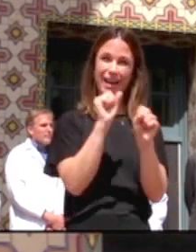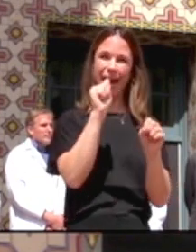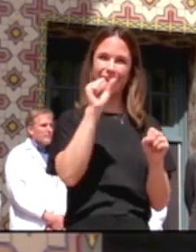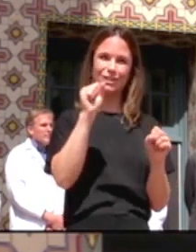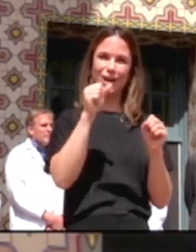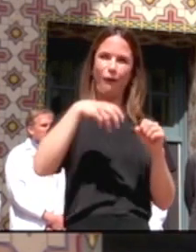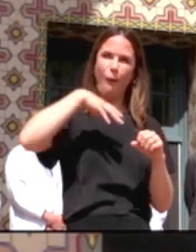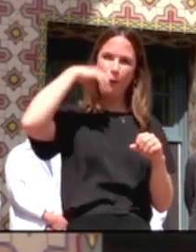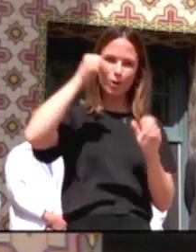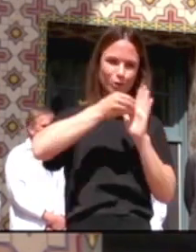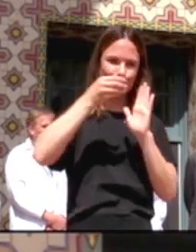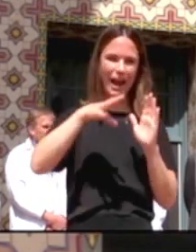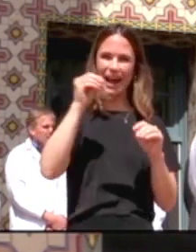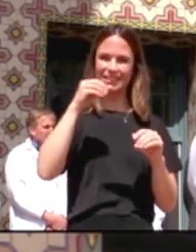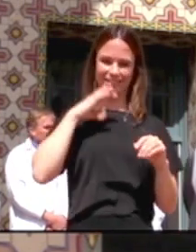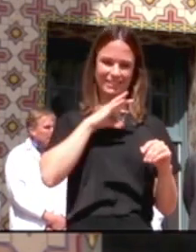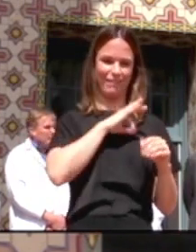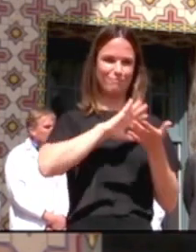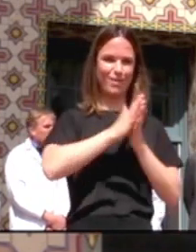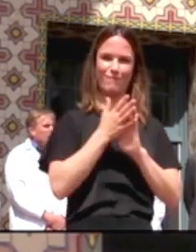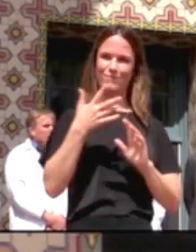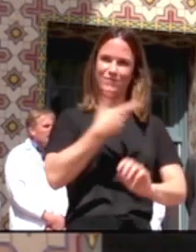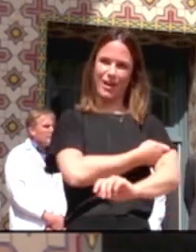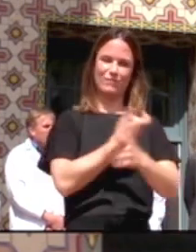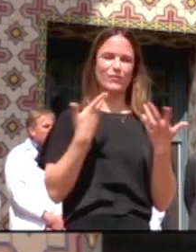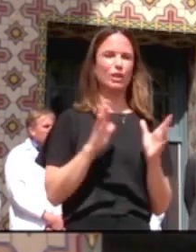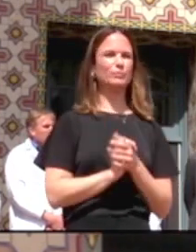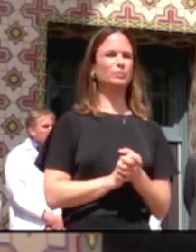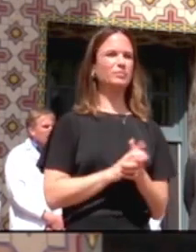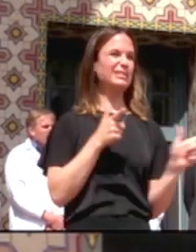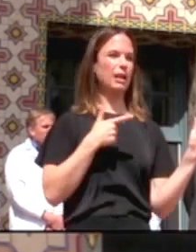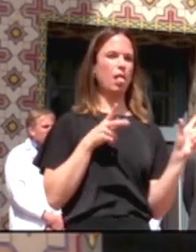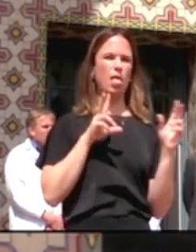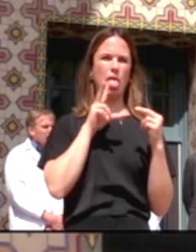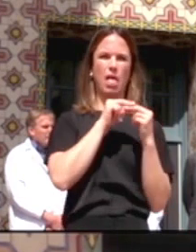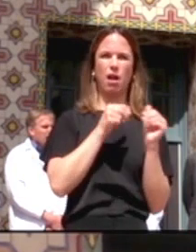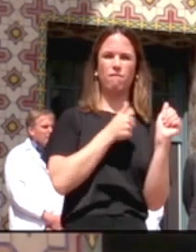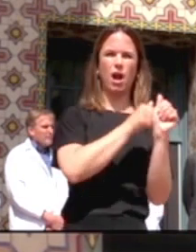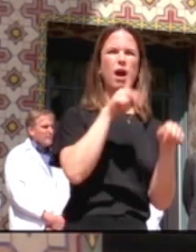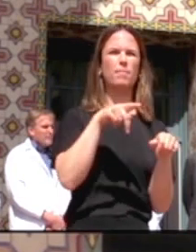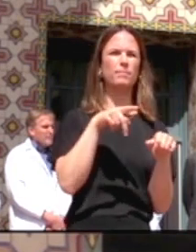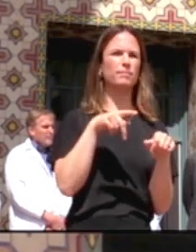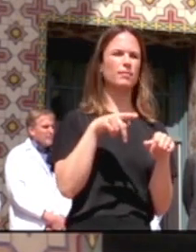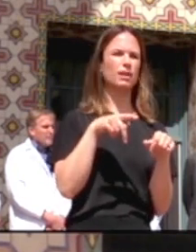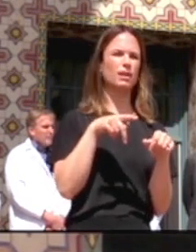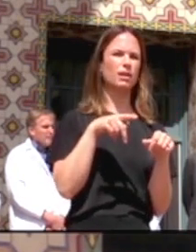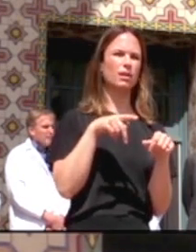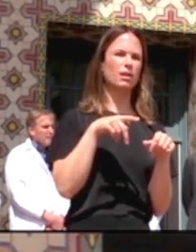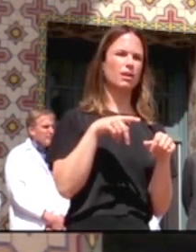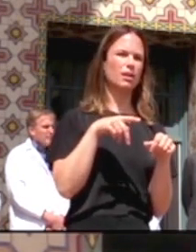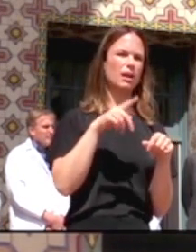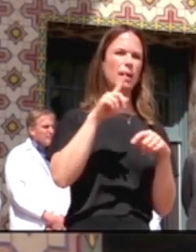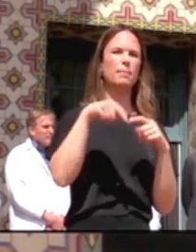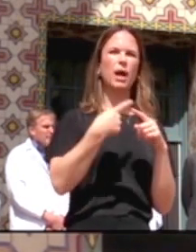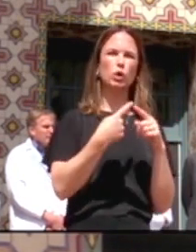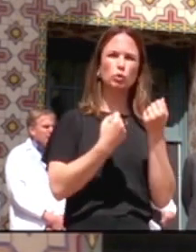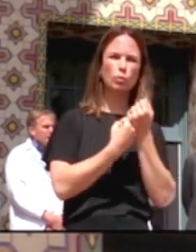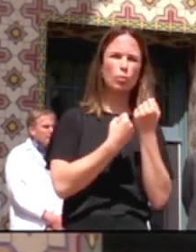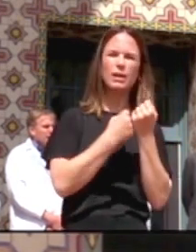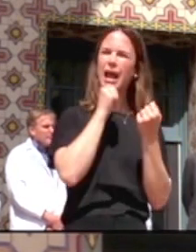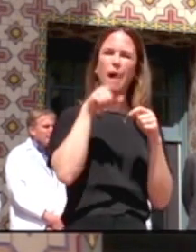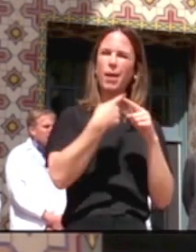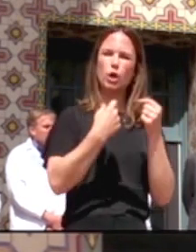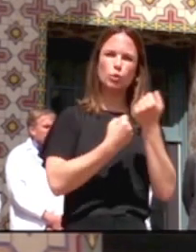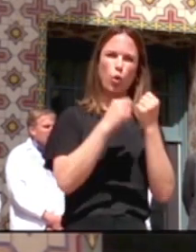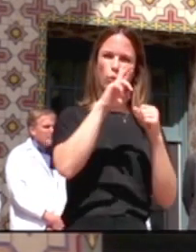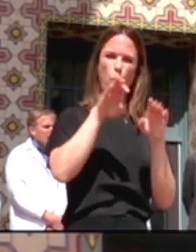vaccinated. I just wanted to follow up, though, on the first question, which wasn't about support for reopening of schools, but